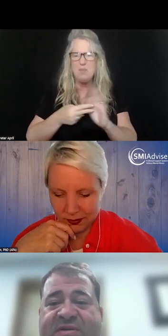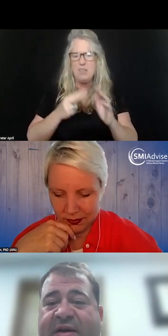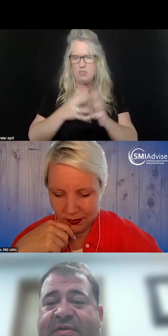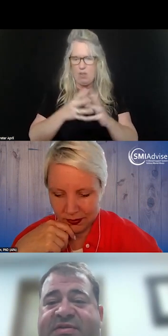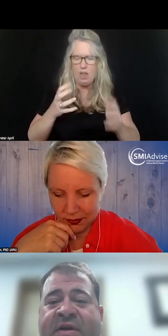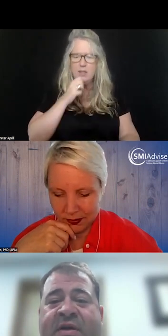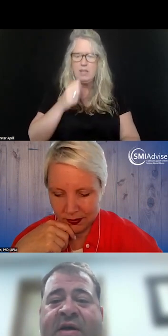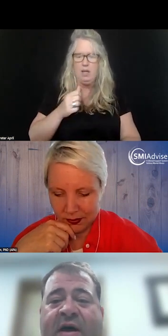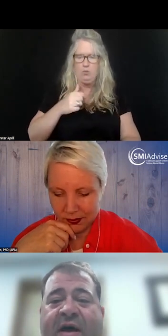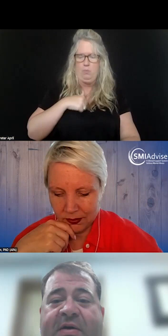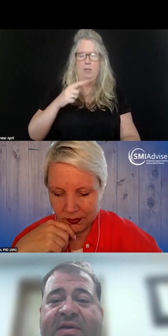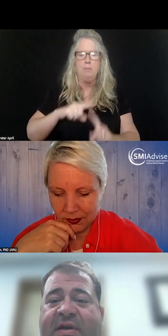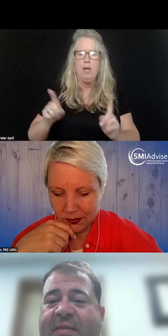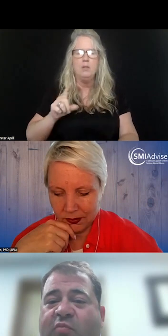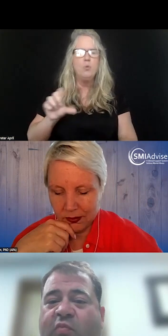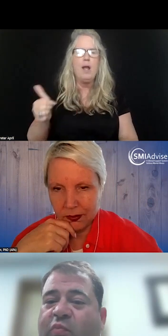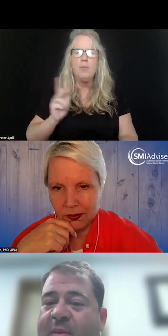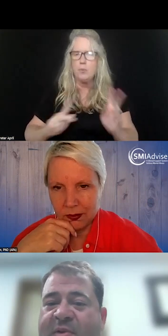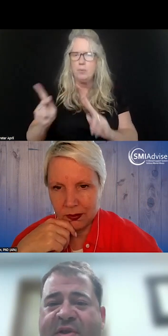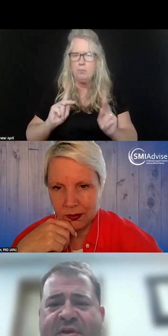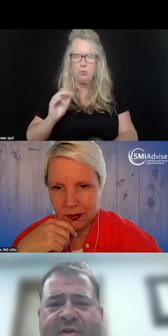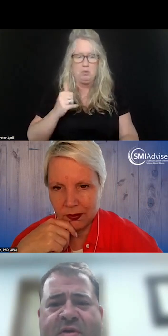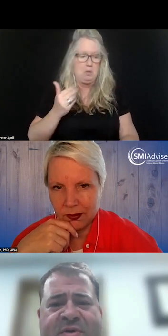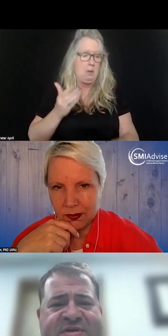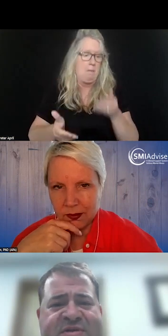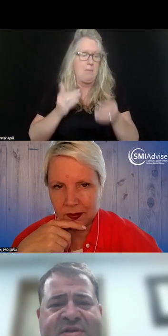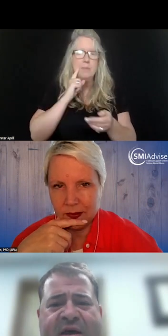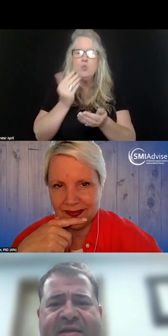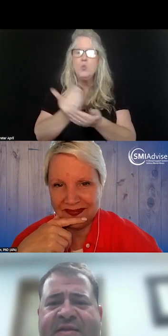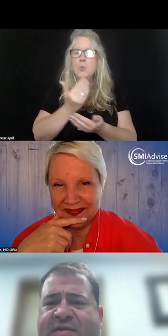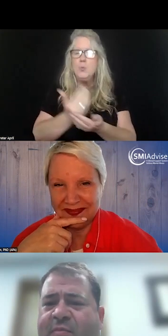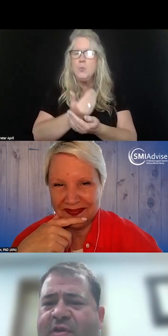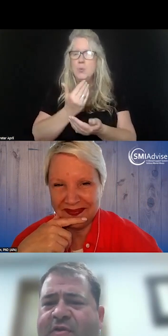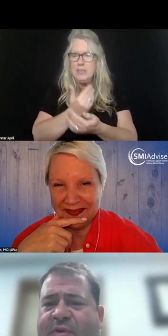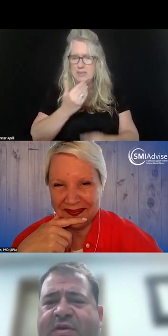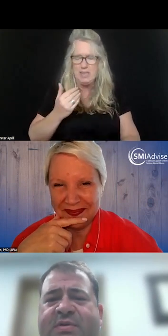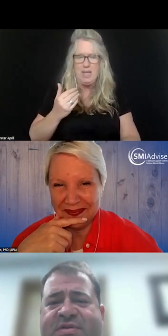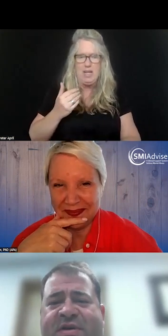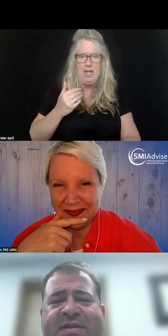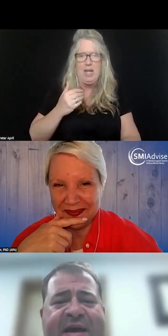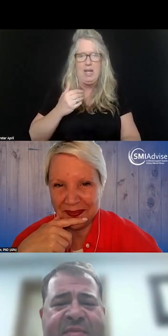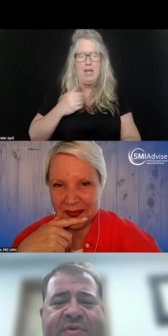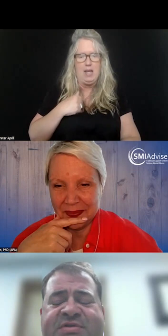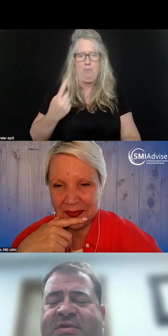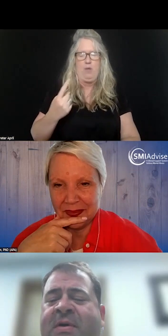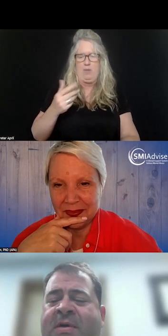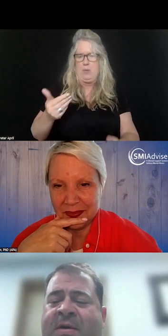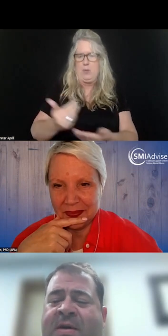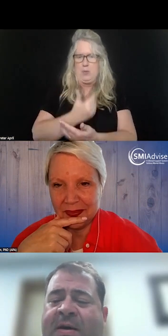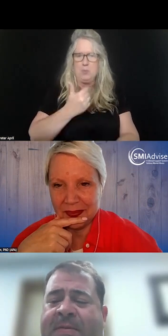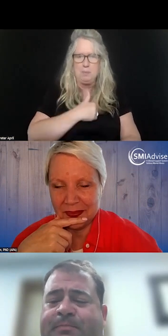me, but to others. I know that I'm probably one of the newest. I think that I'm one of the 3 newest LEAC members.